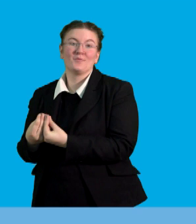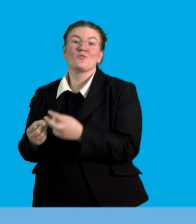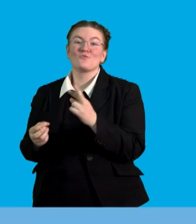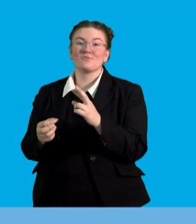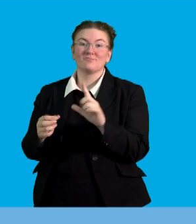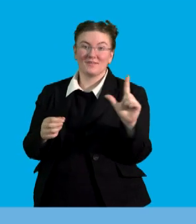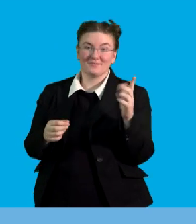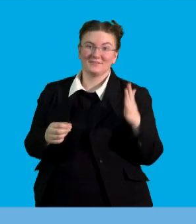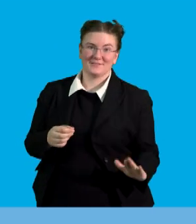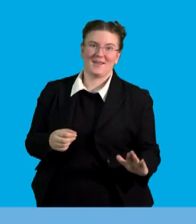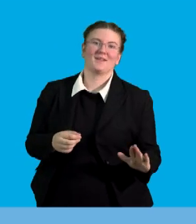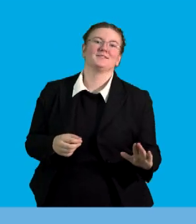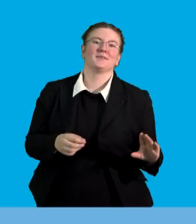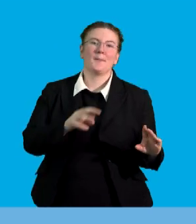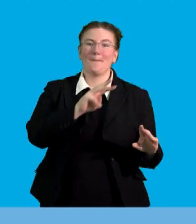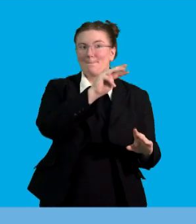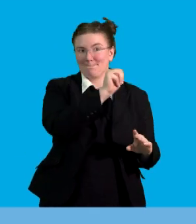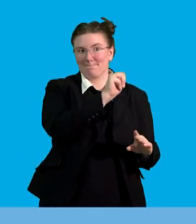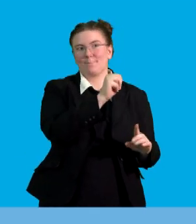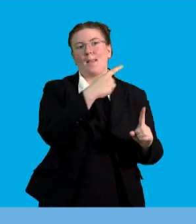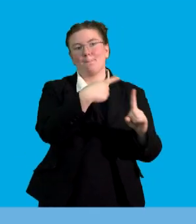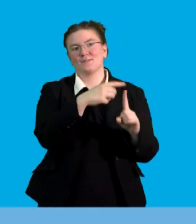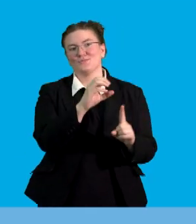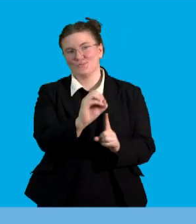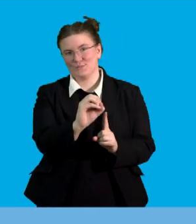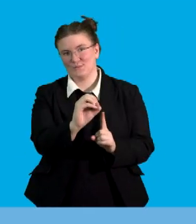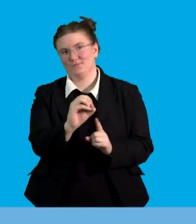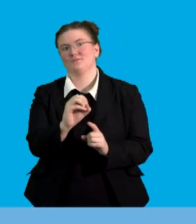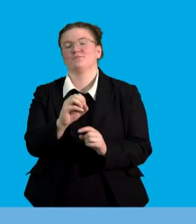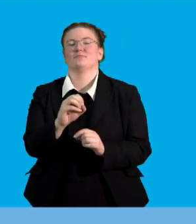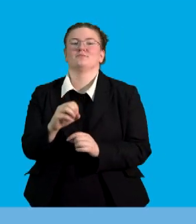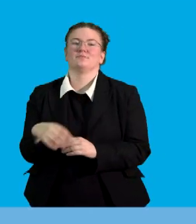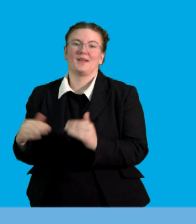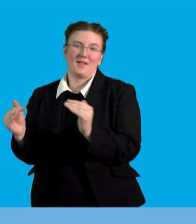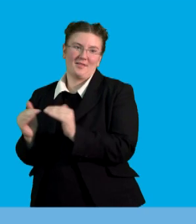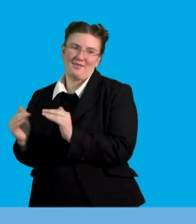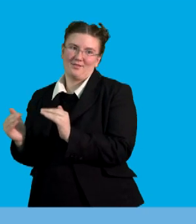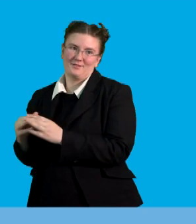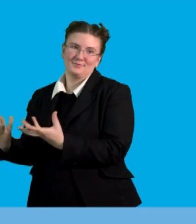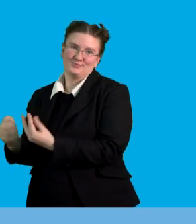is what we have as our word equation, that magnesium